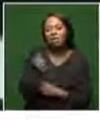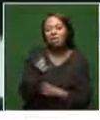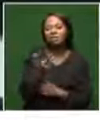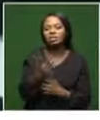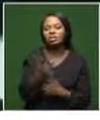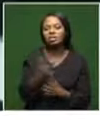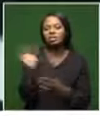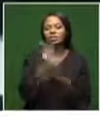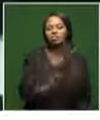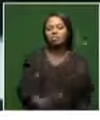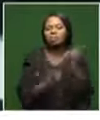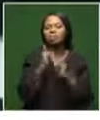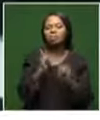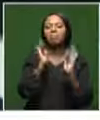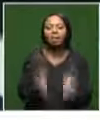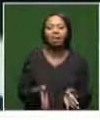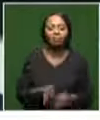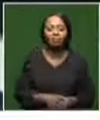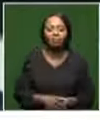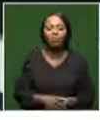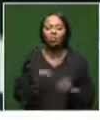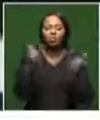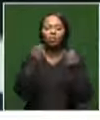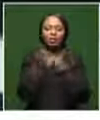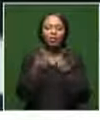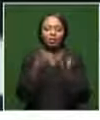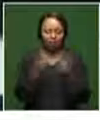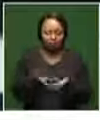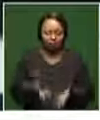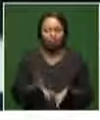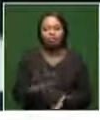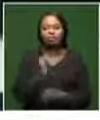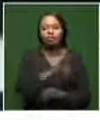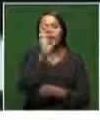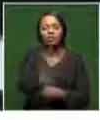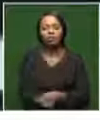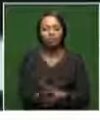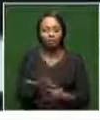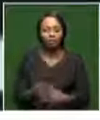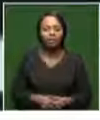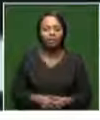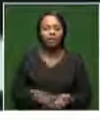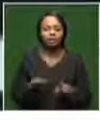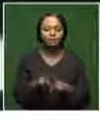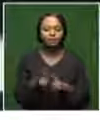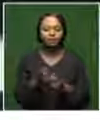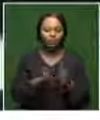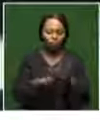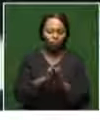headliners for some things, wrong reasons. There's goodness in our country, and yes, we have to improve